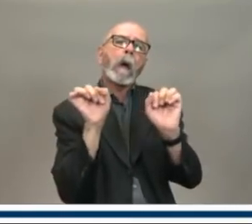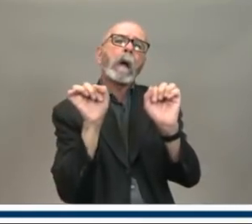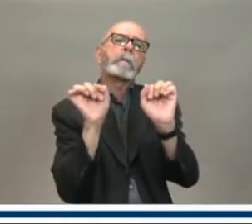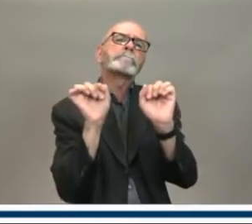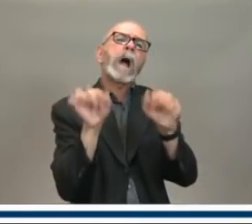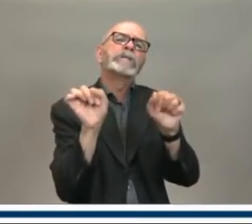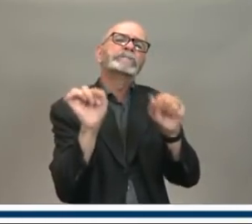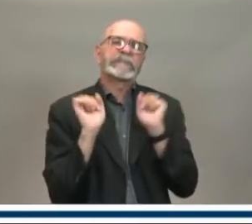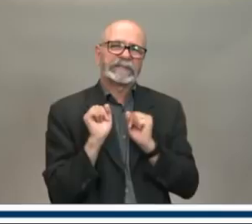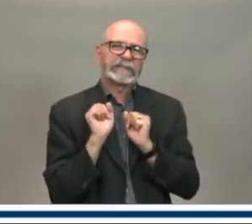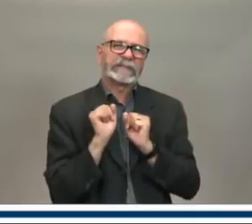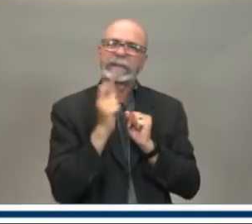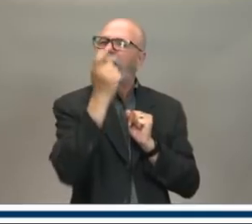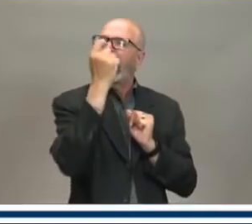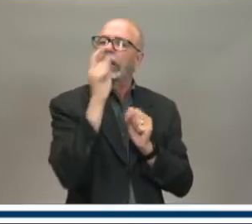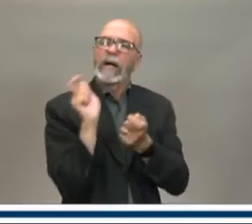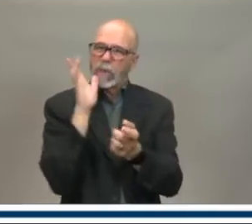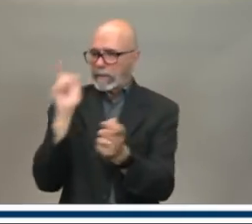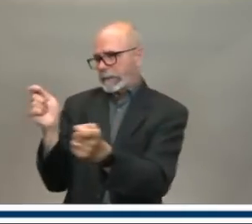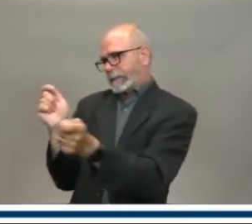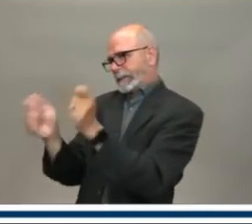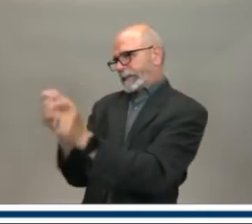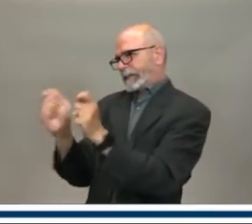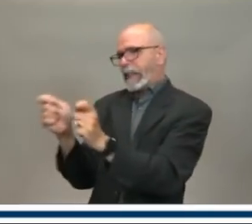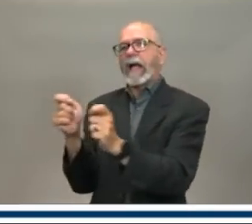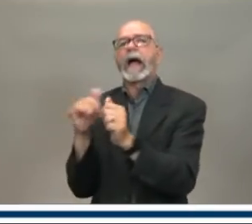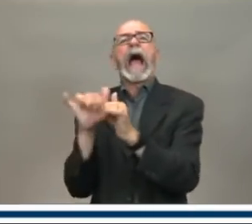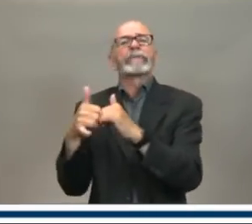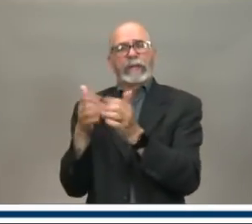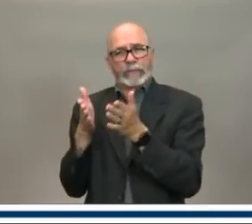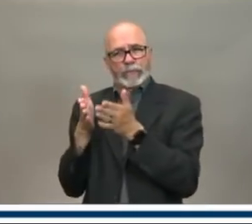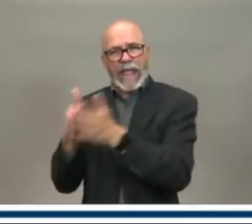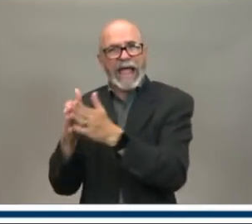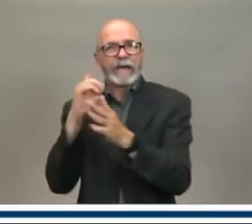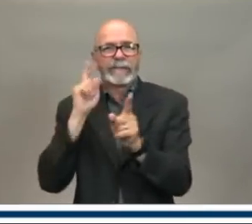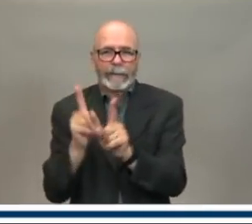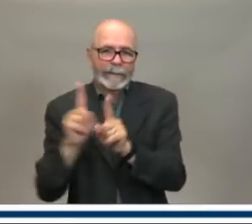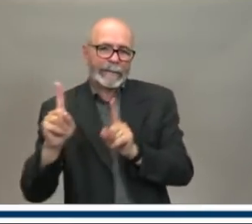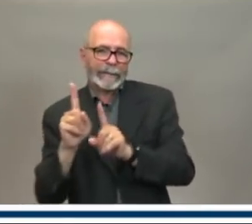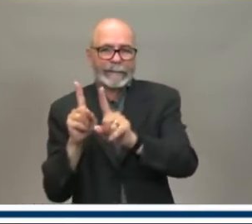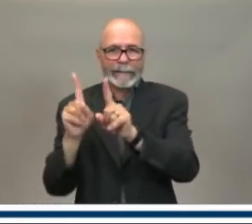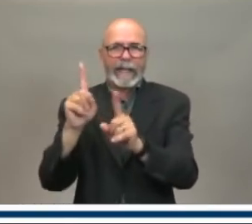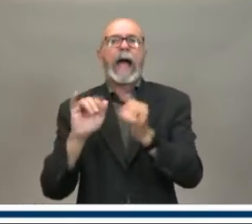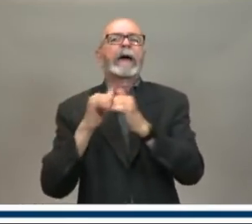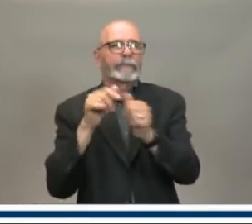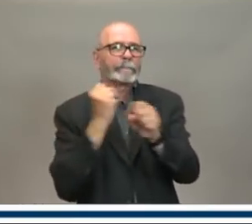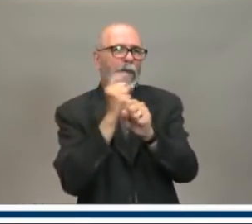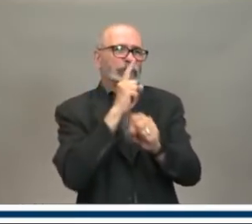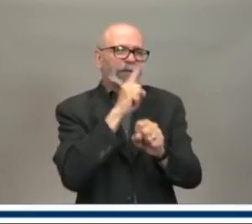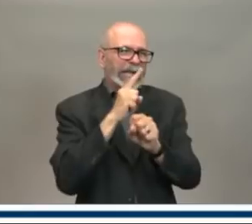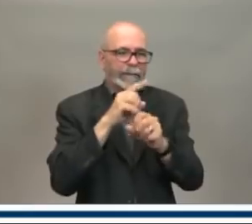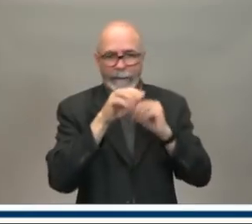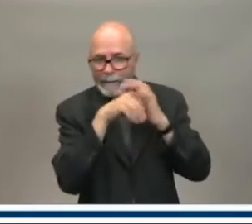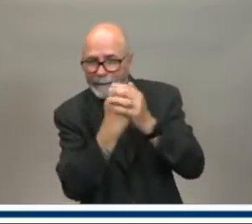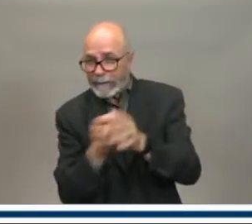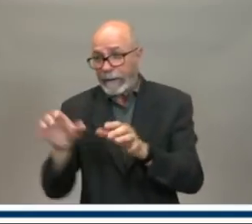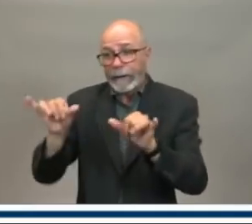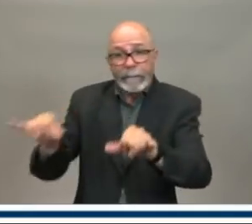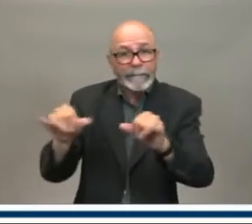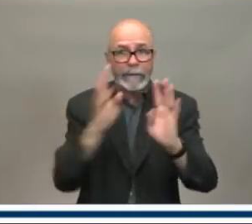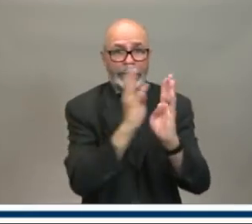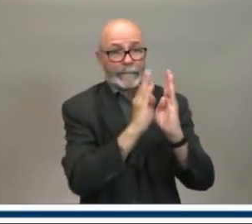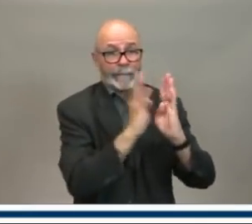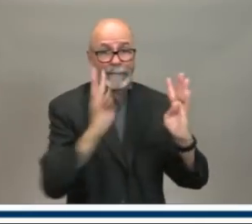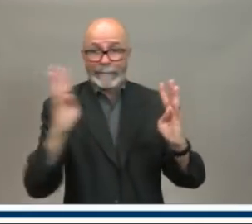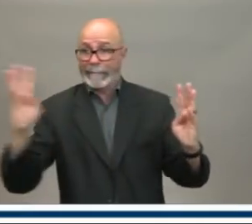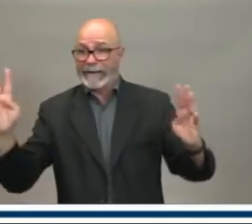modified manner that respects, the public health requirements around an appropriate level of safety. I'm